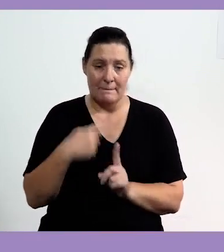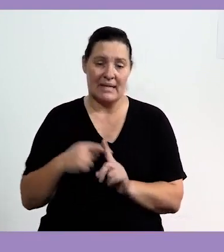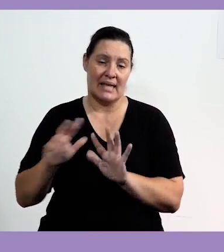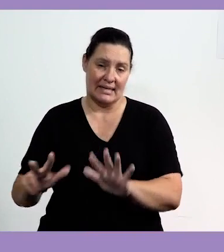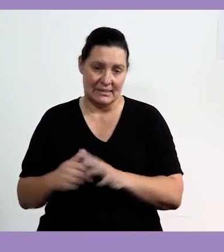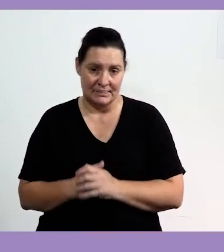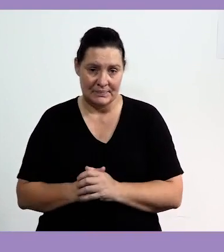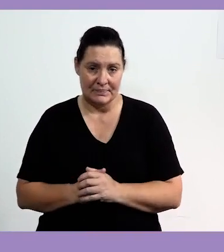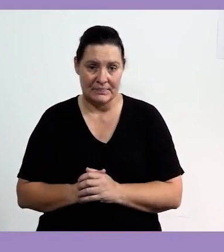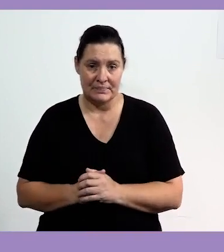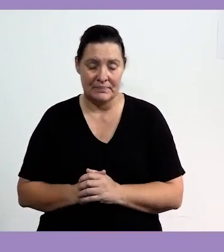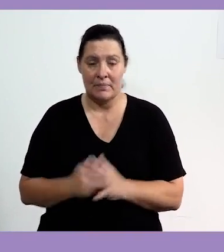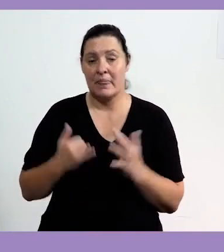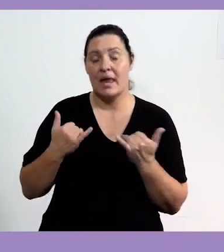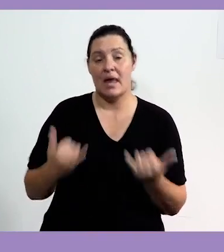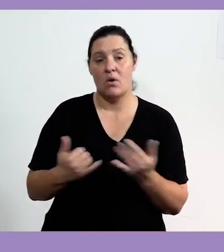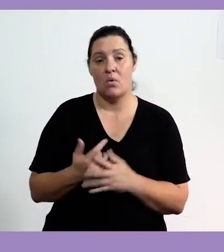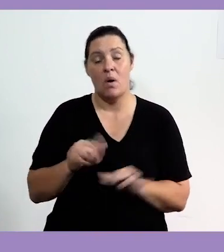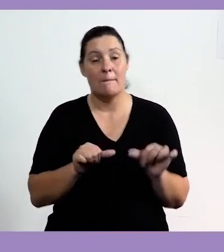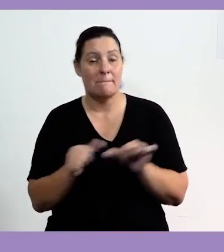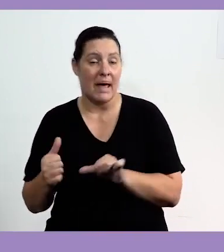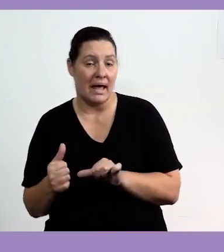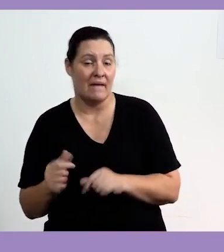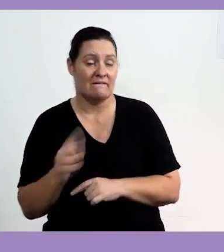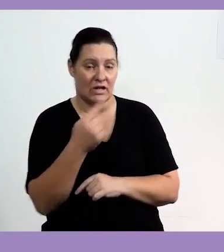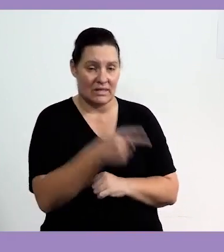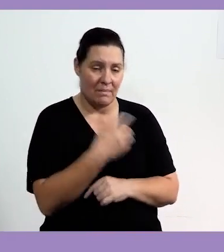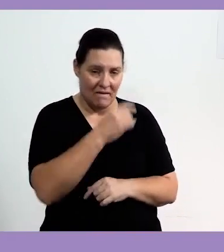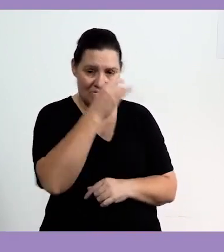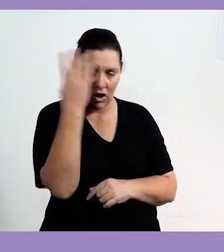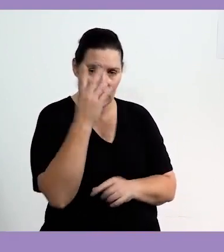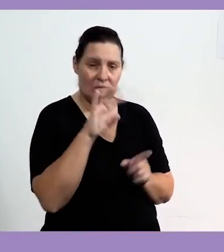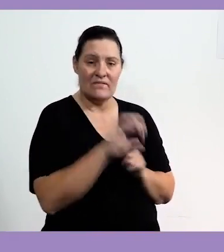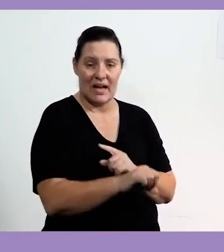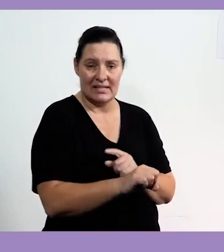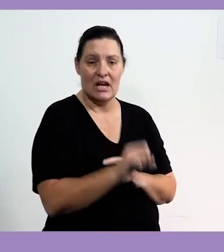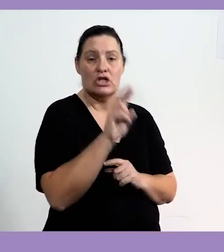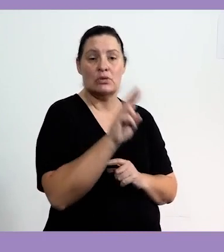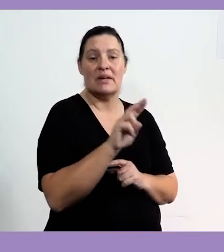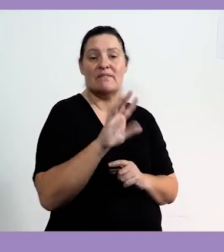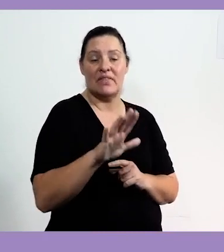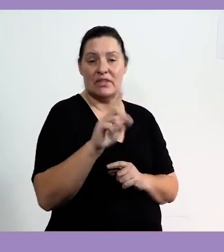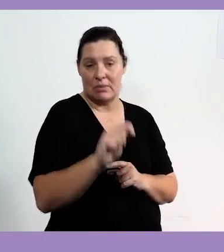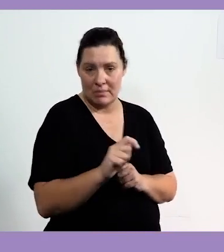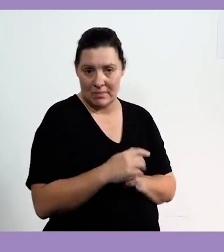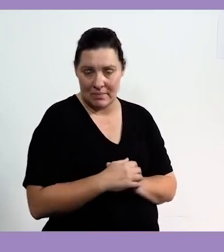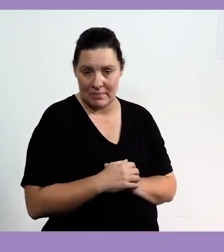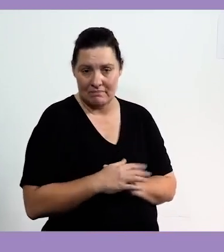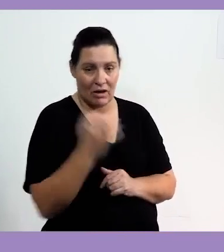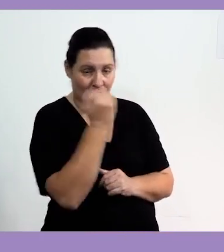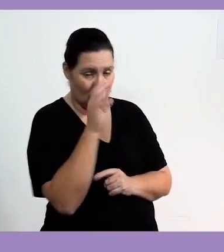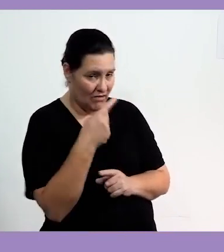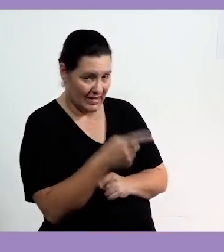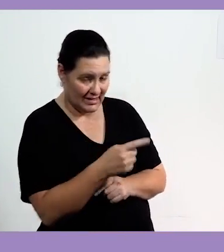plus 8. Now, going back to the first one, I actually forgot to find the 25th